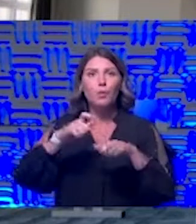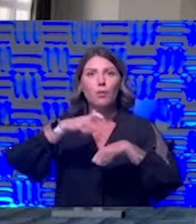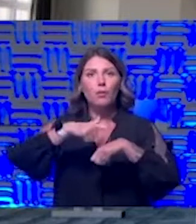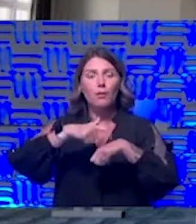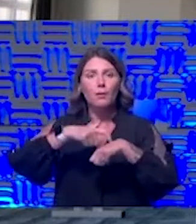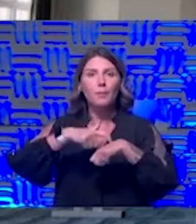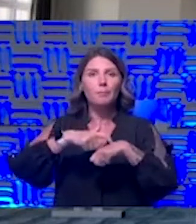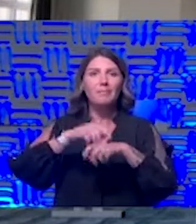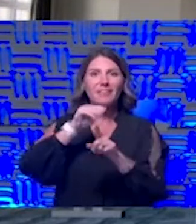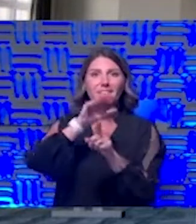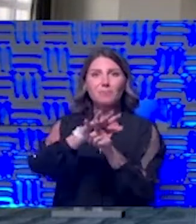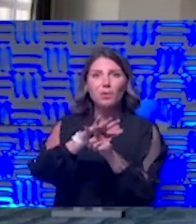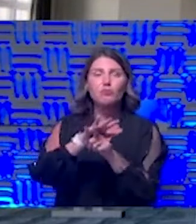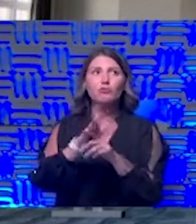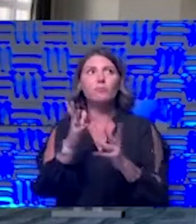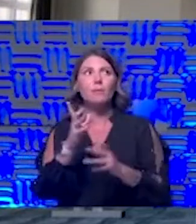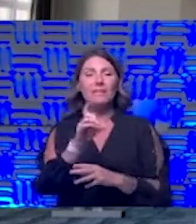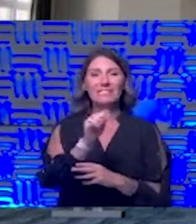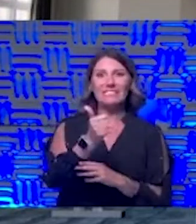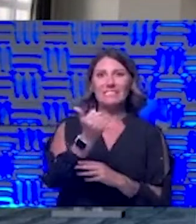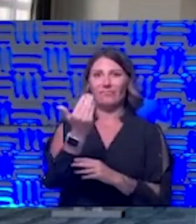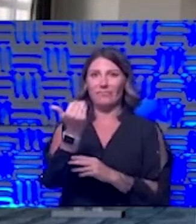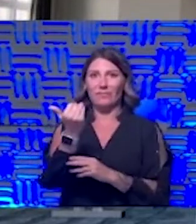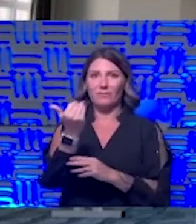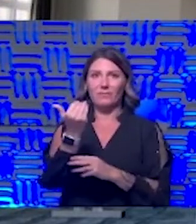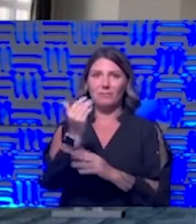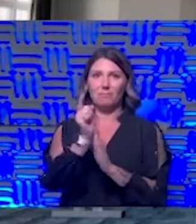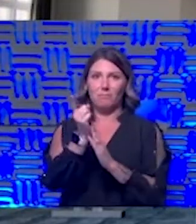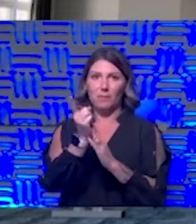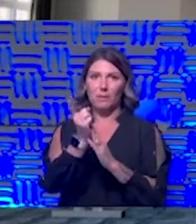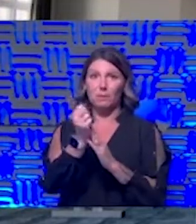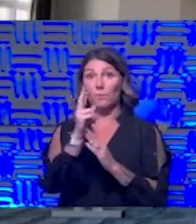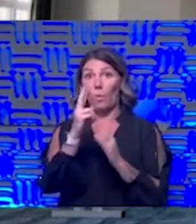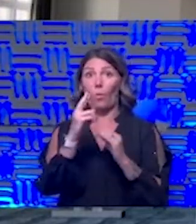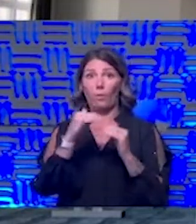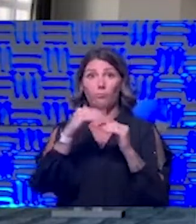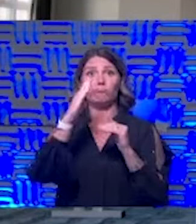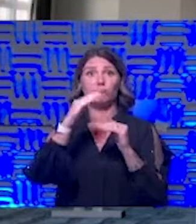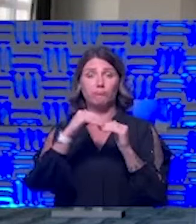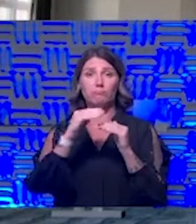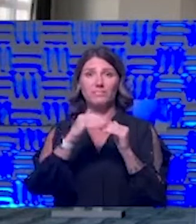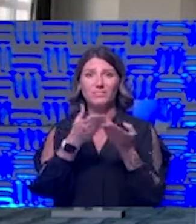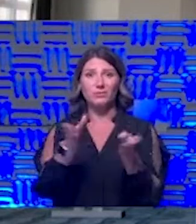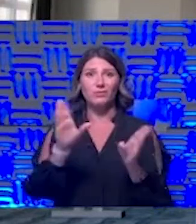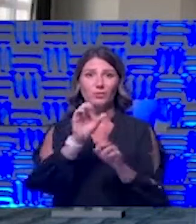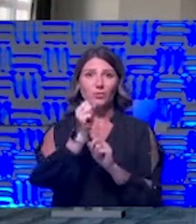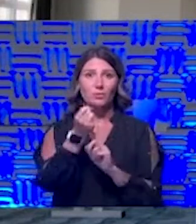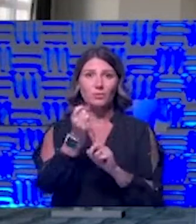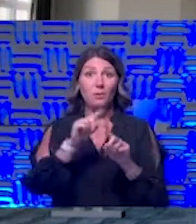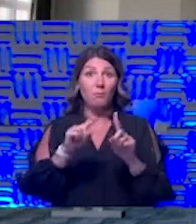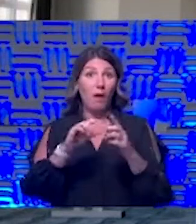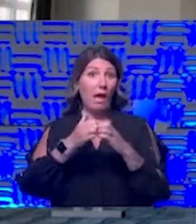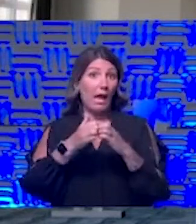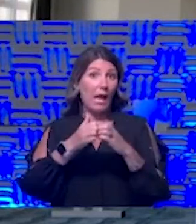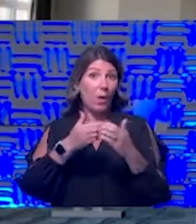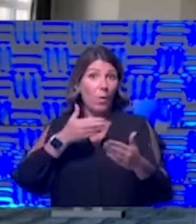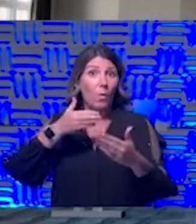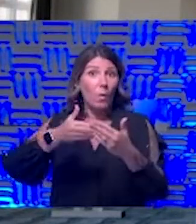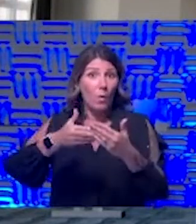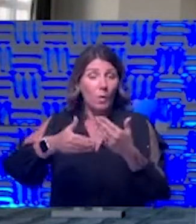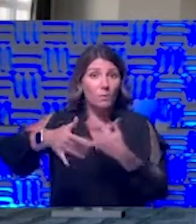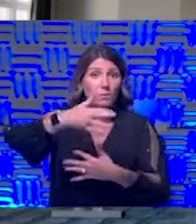typically 10 to 15 minutes or more in the general setting. But how close were you to that person?